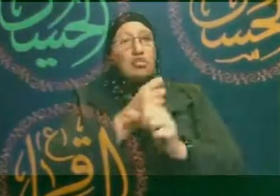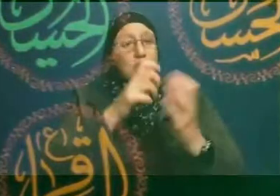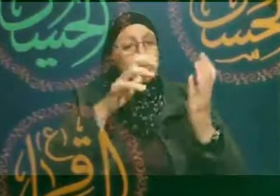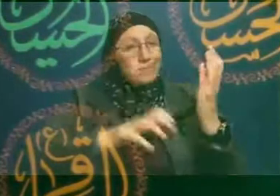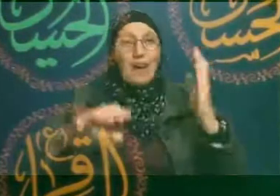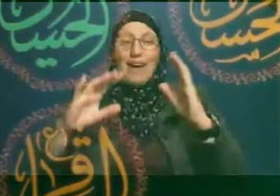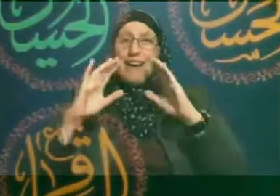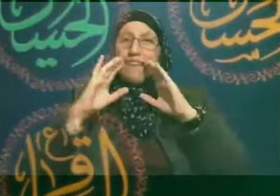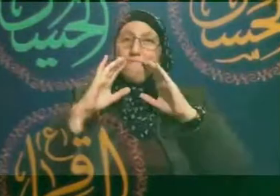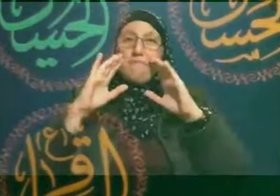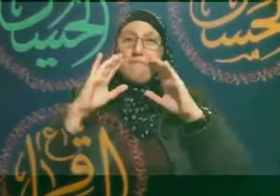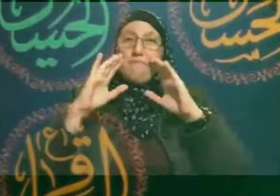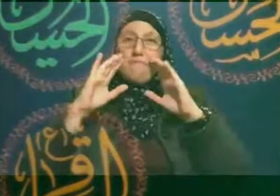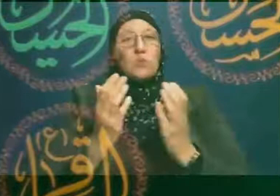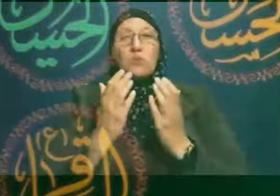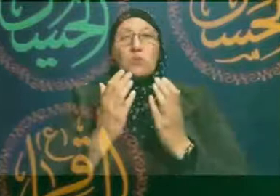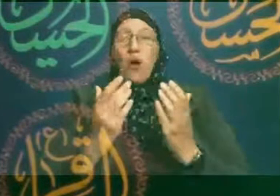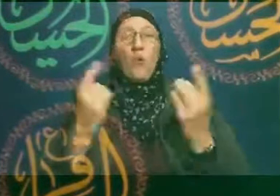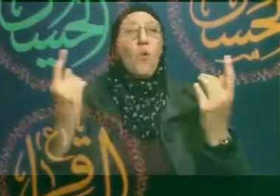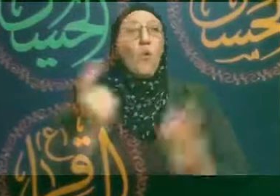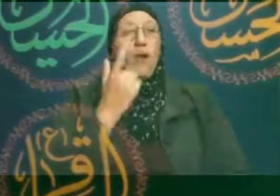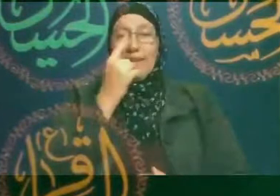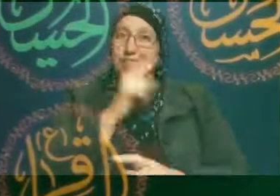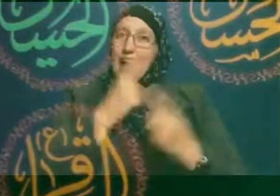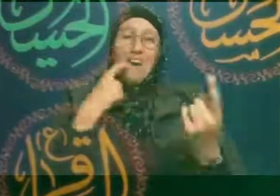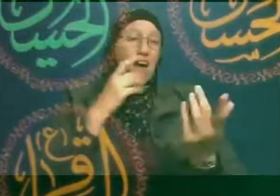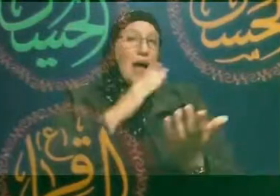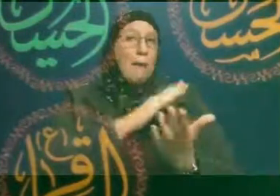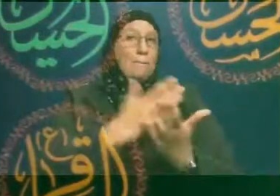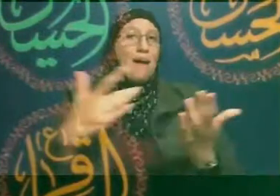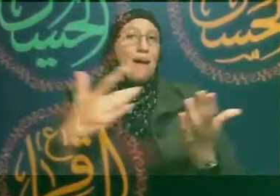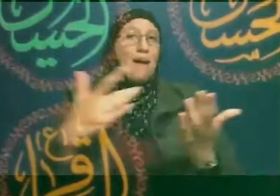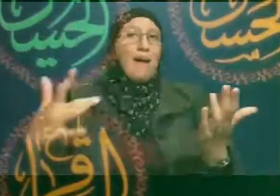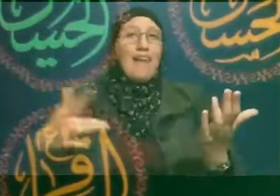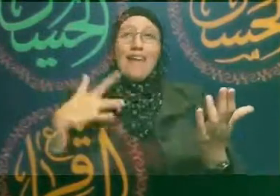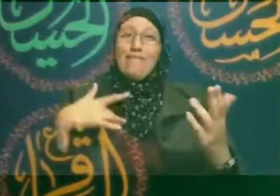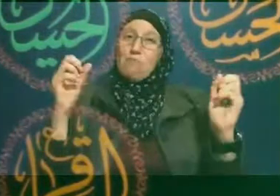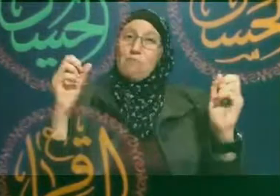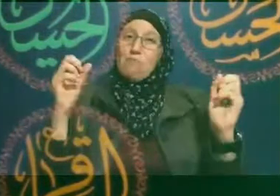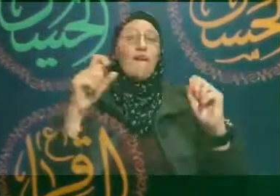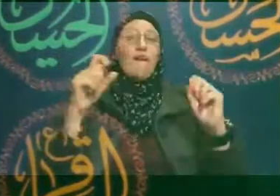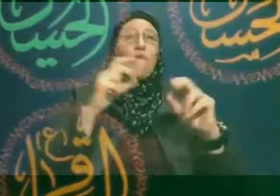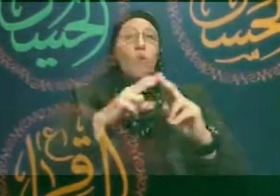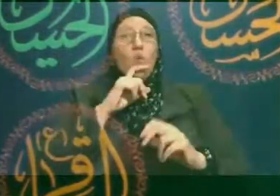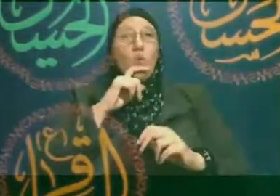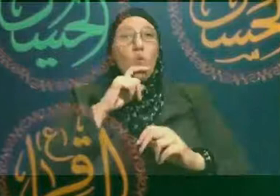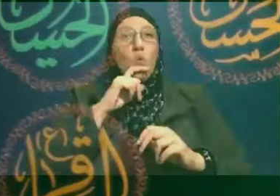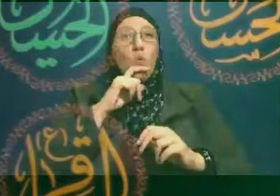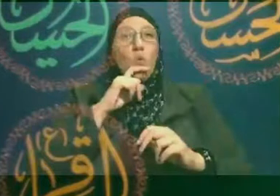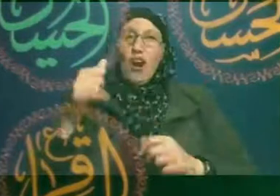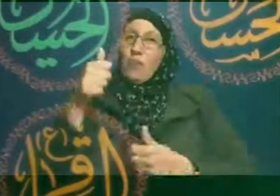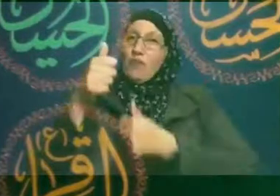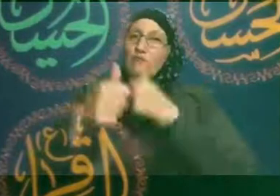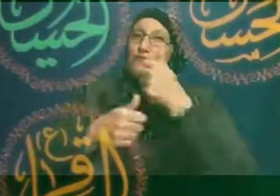Amazingly, amazingly. So these are the living miracles. For those who know Arabic, good on you. Enjoy